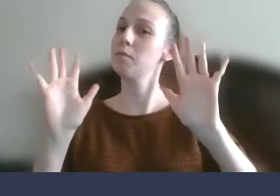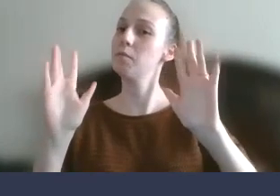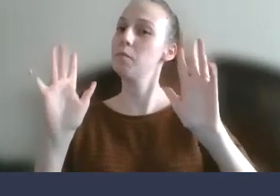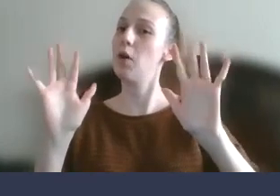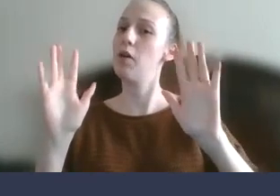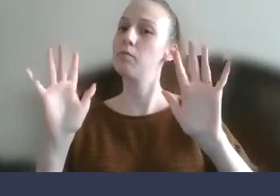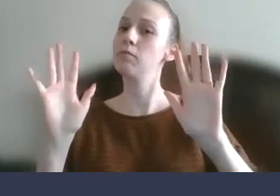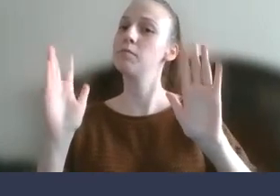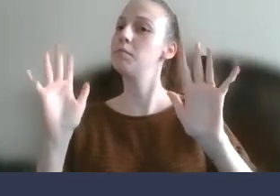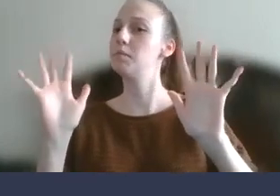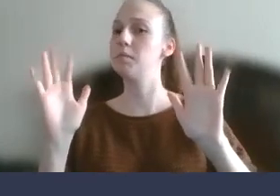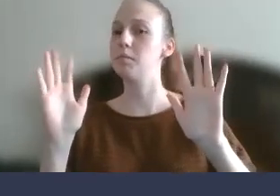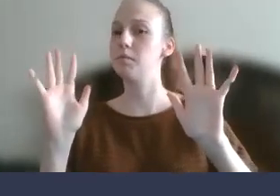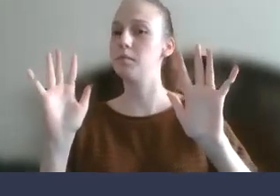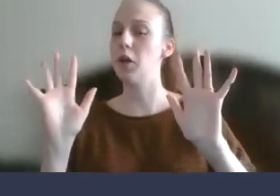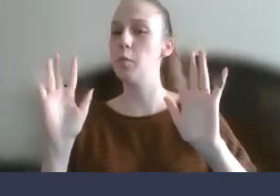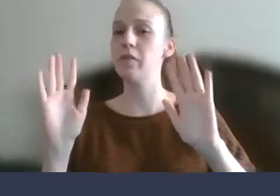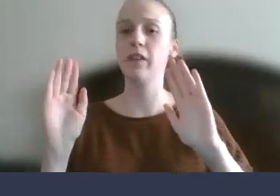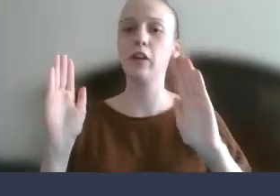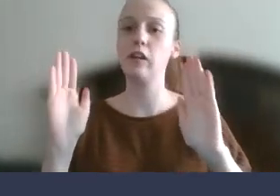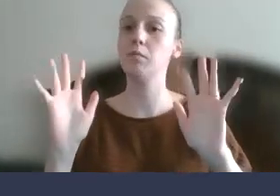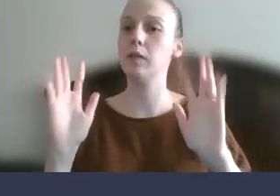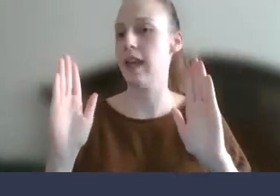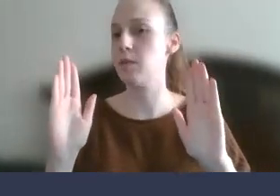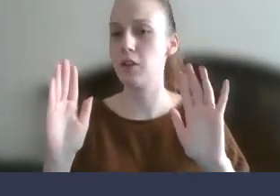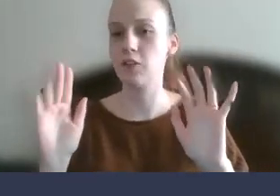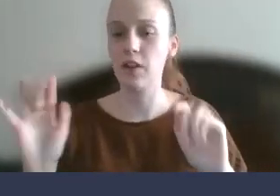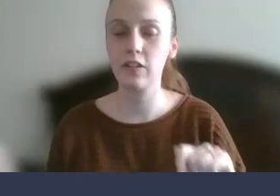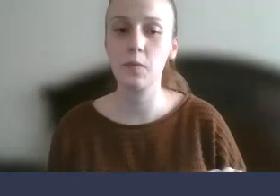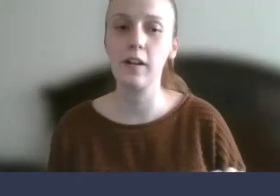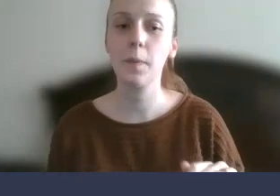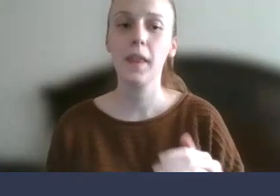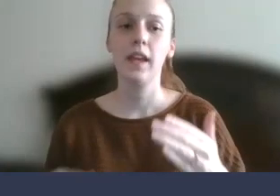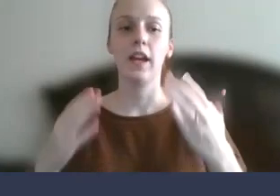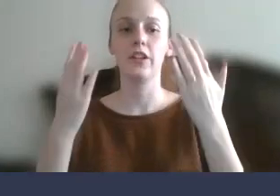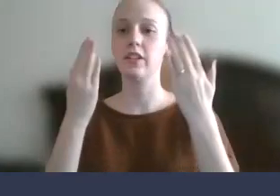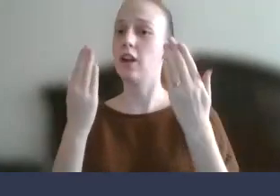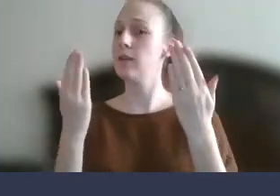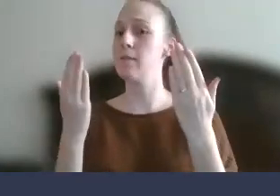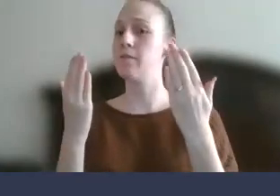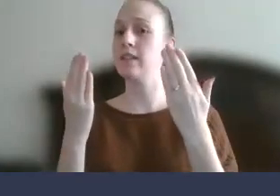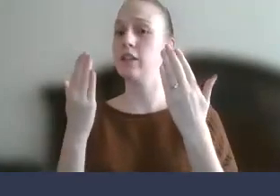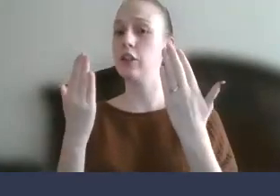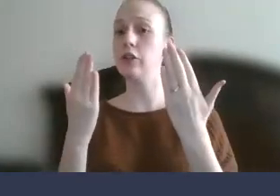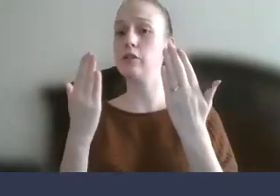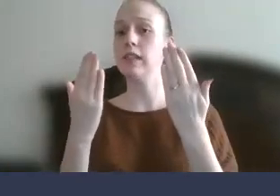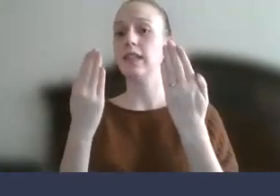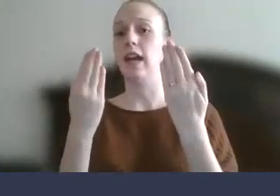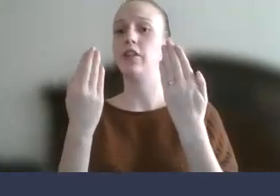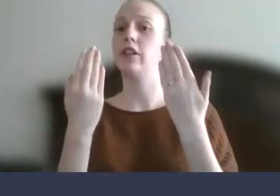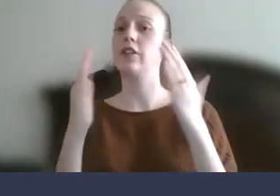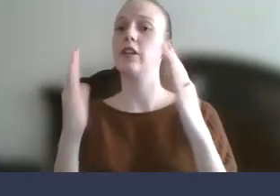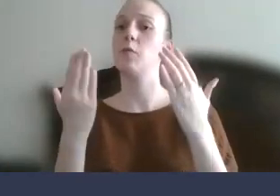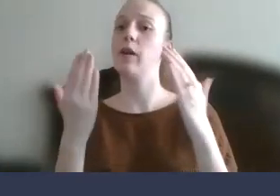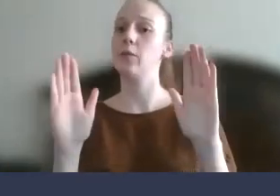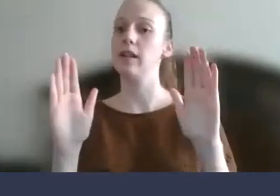this palm, open fingered, can be closed fingers as well. You're gonna start with them facing you,